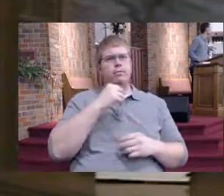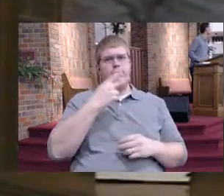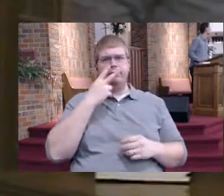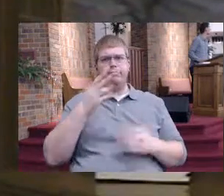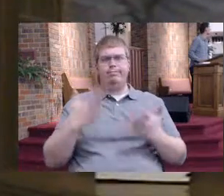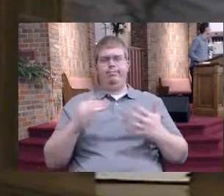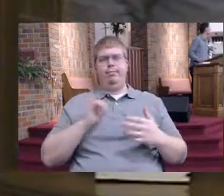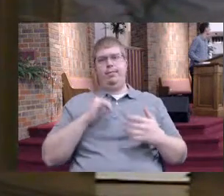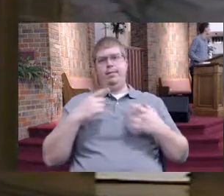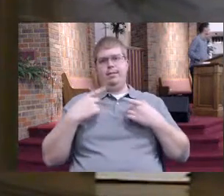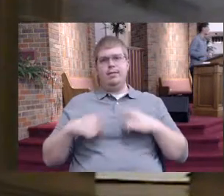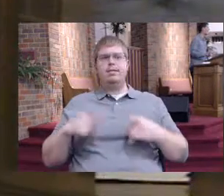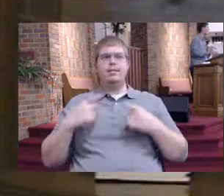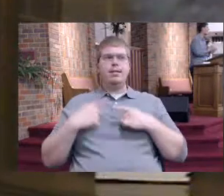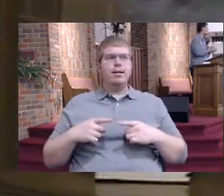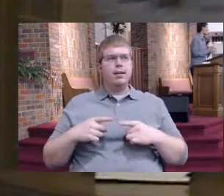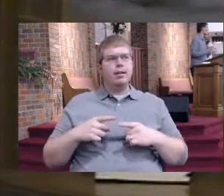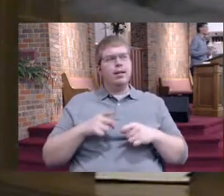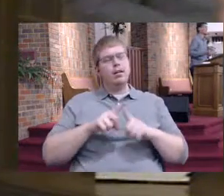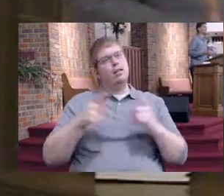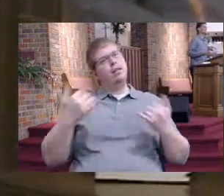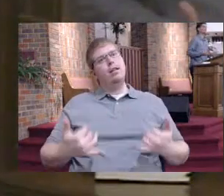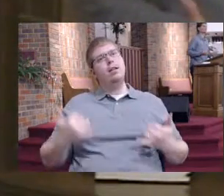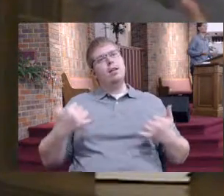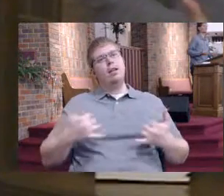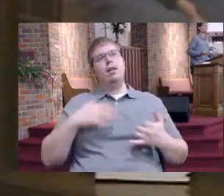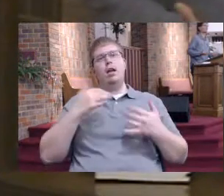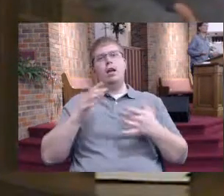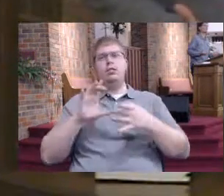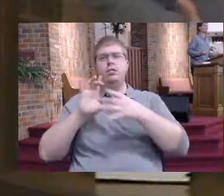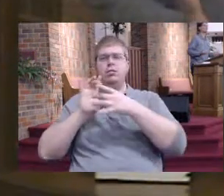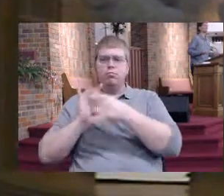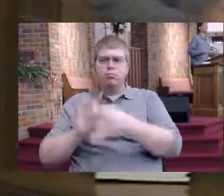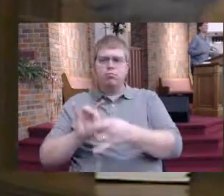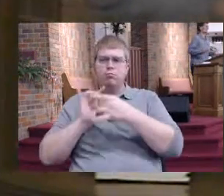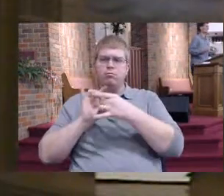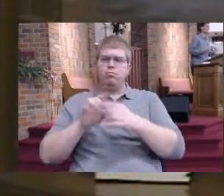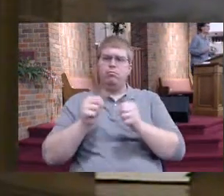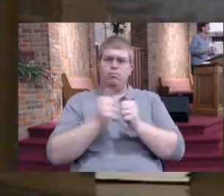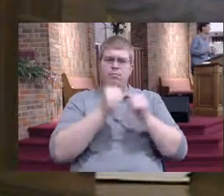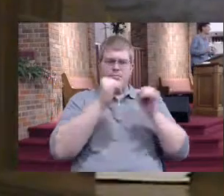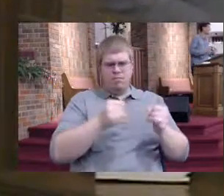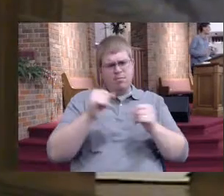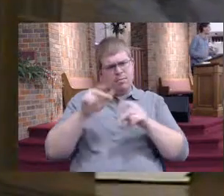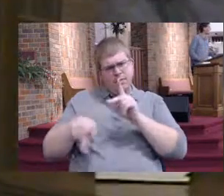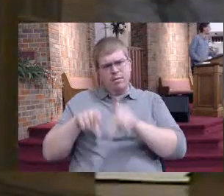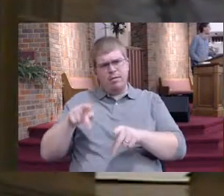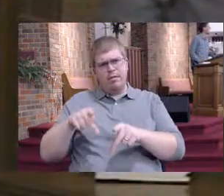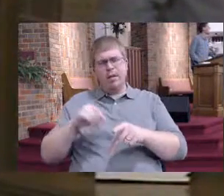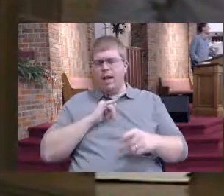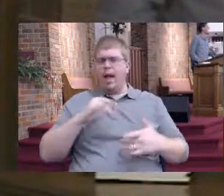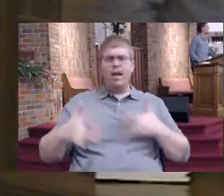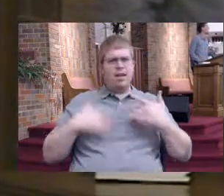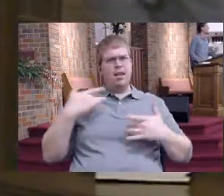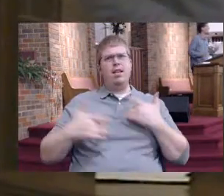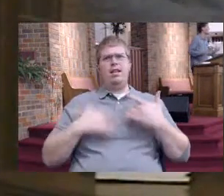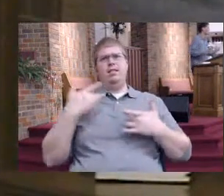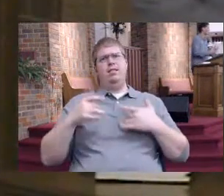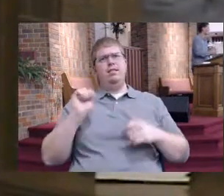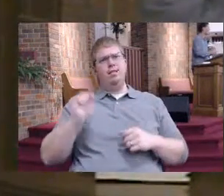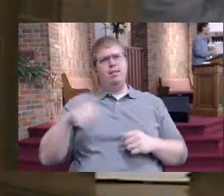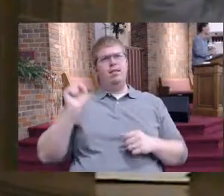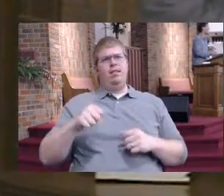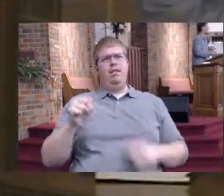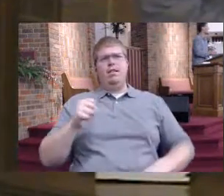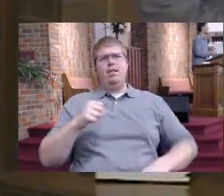to me. But now that we've gotten to the point where we have relationships with these people, it's exciting to me. It gets me fired up to realize